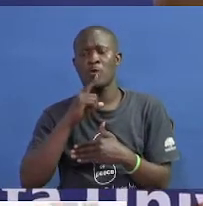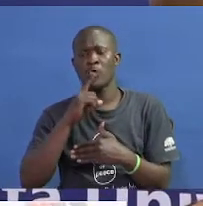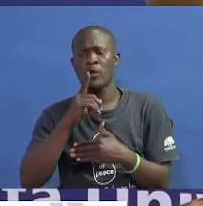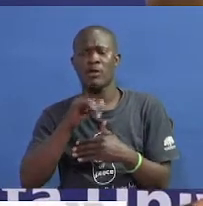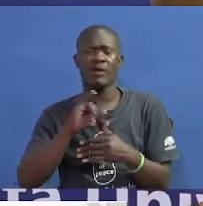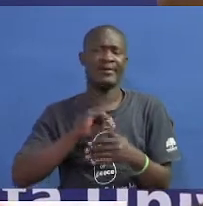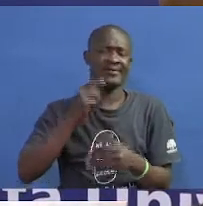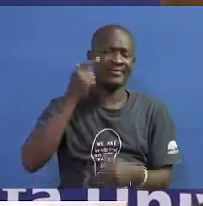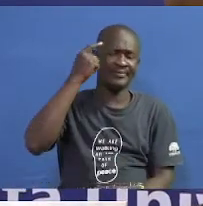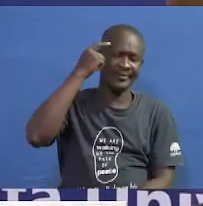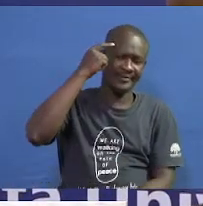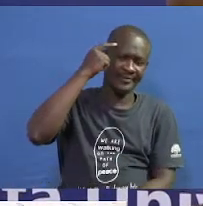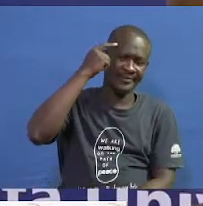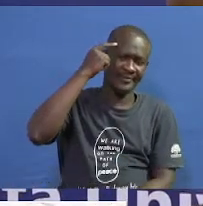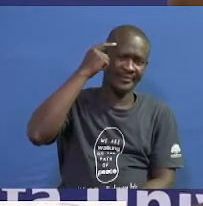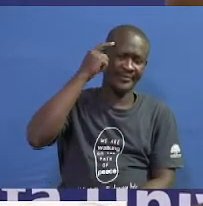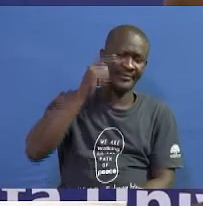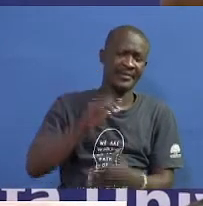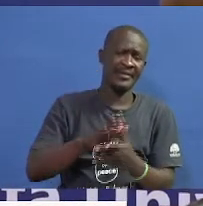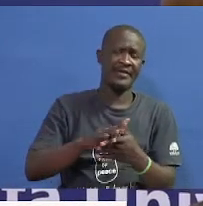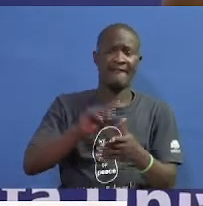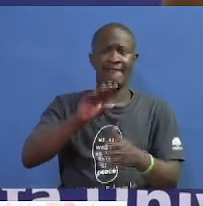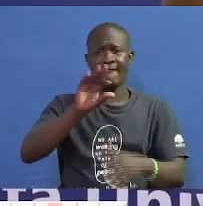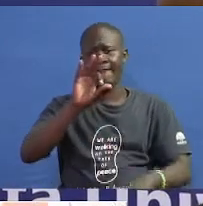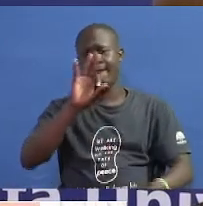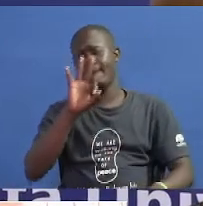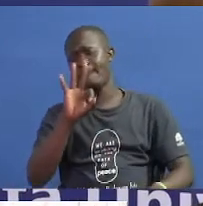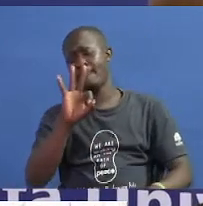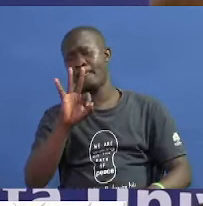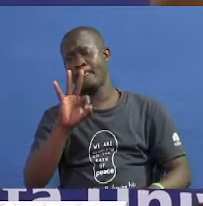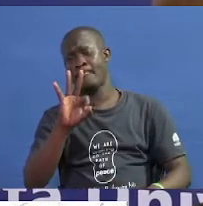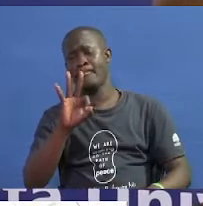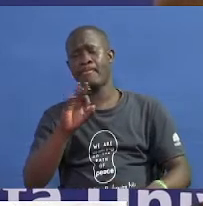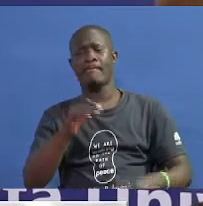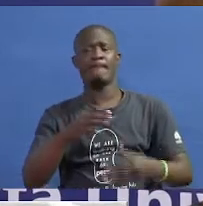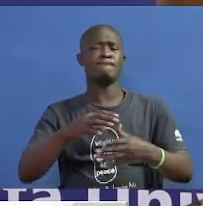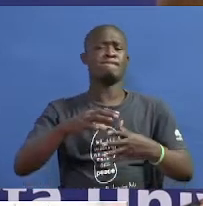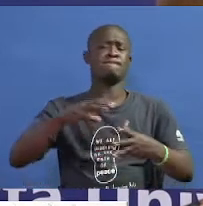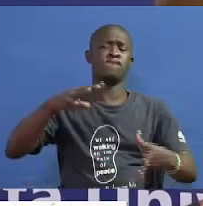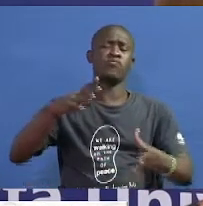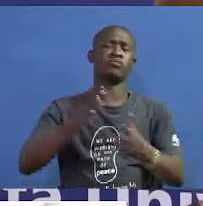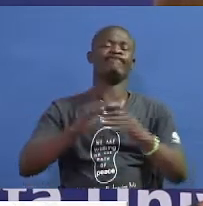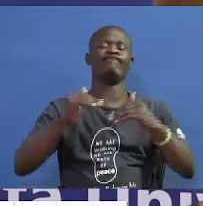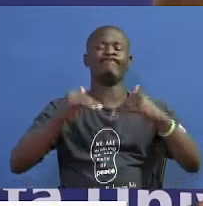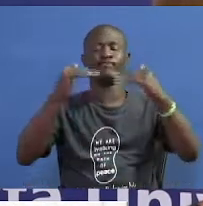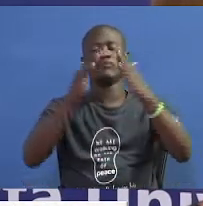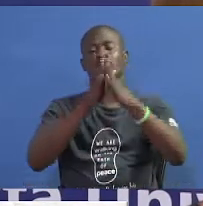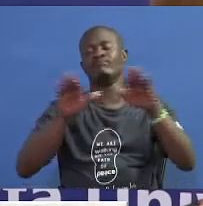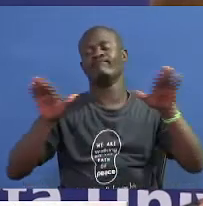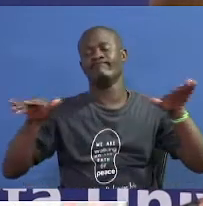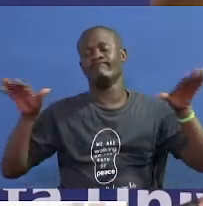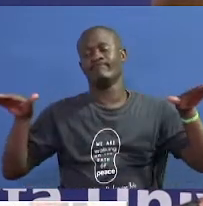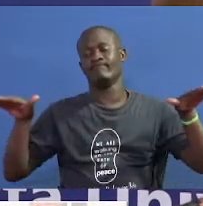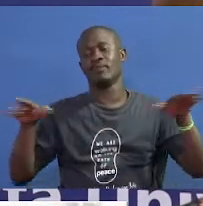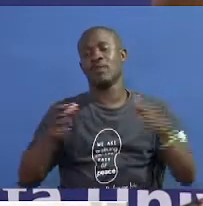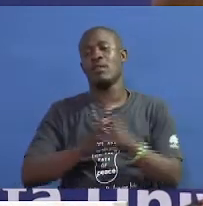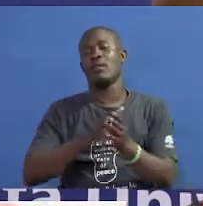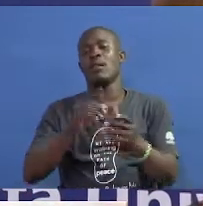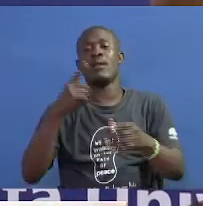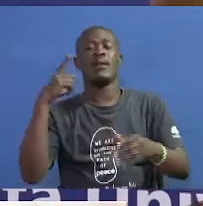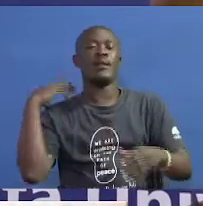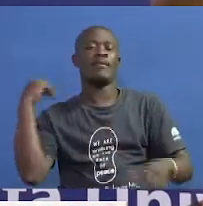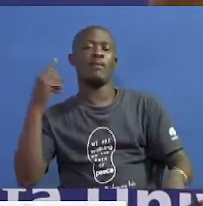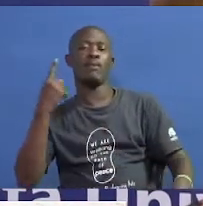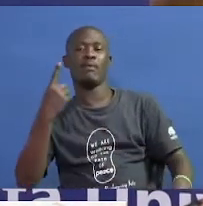So I think the three biggest advancements of the Butterfly are, number